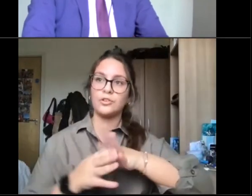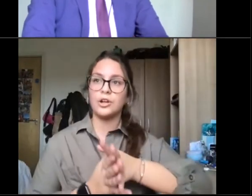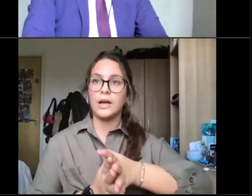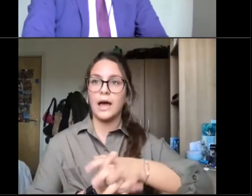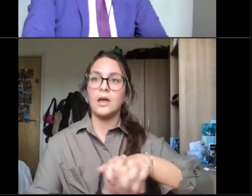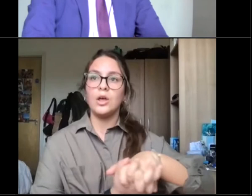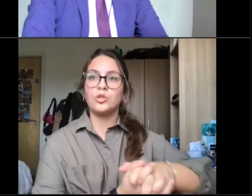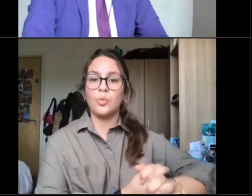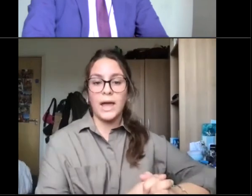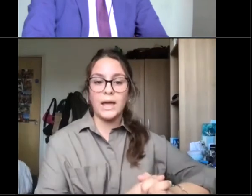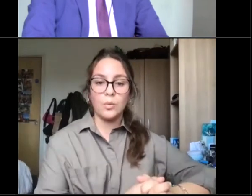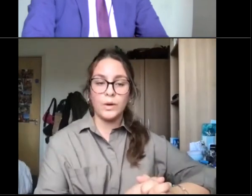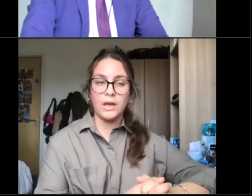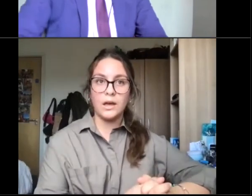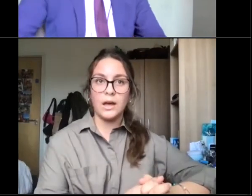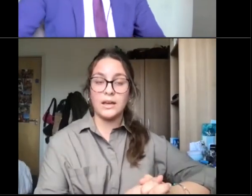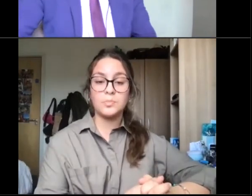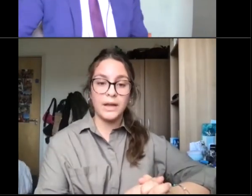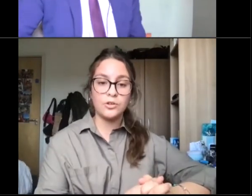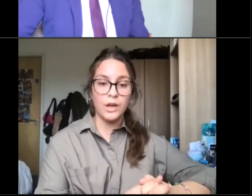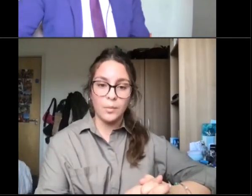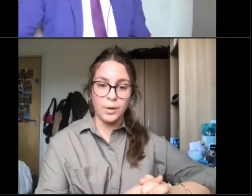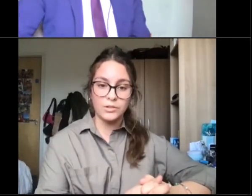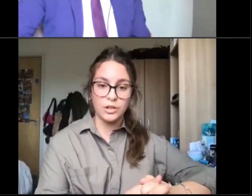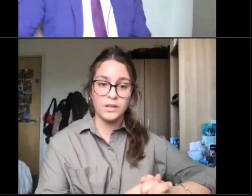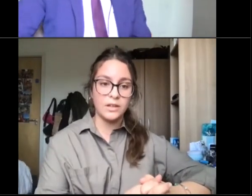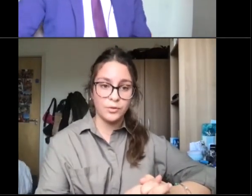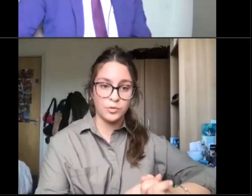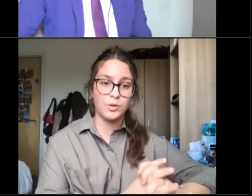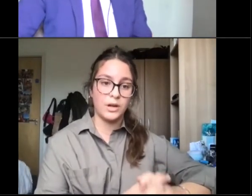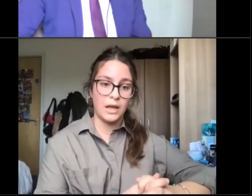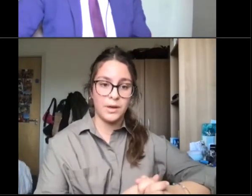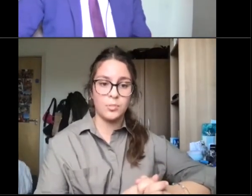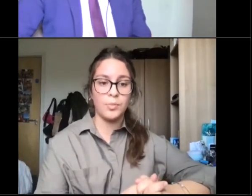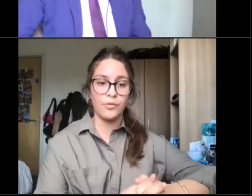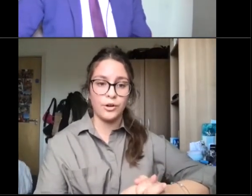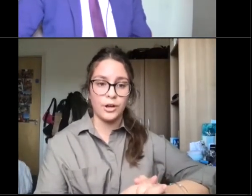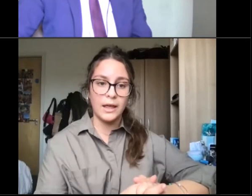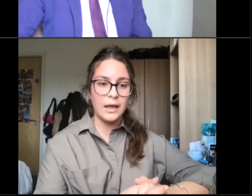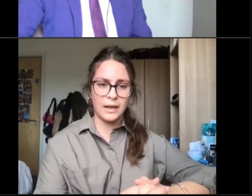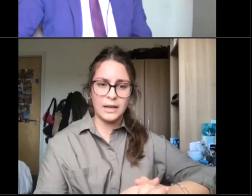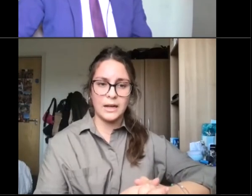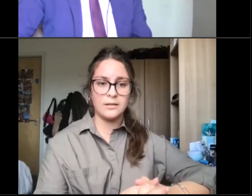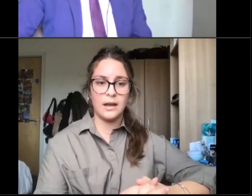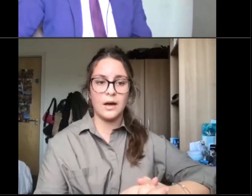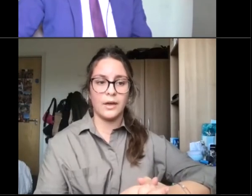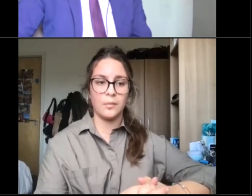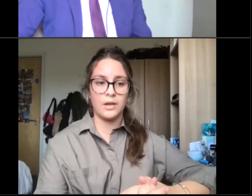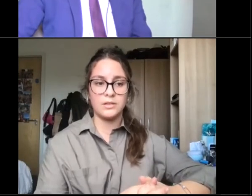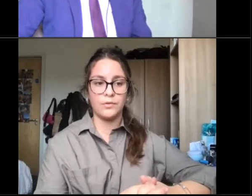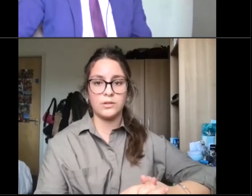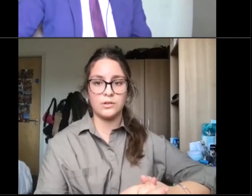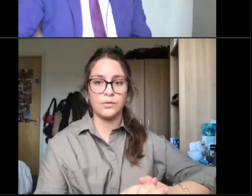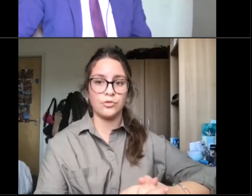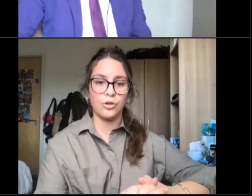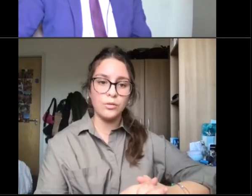also to language, to look at the way we explain to the young person the difference between an AP and a pupil referral unit, that can easily allow that young